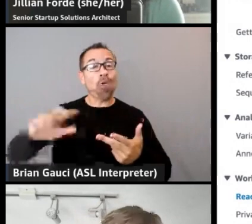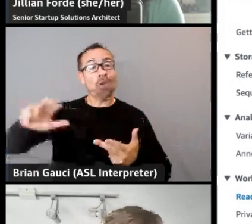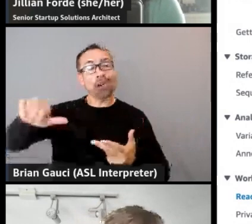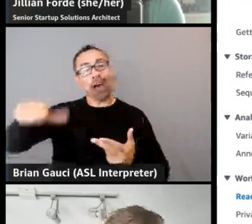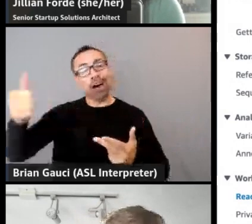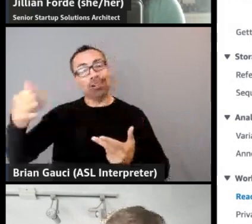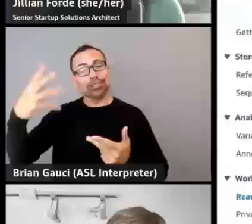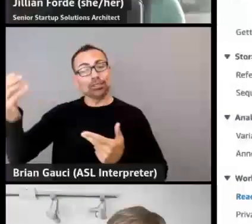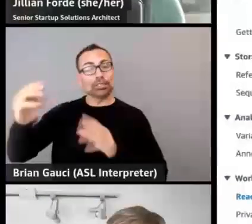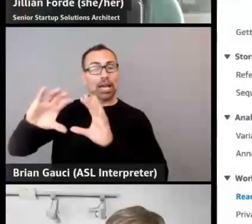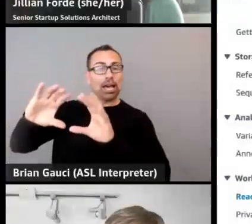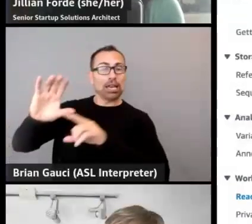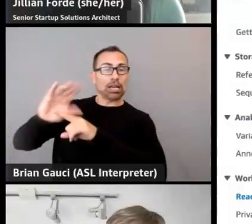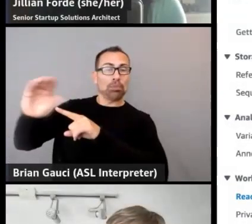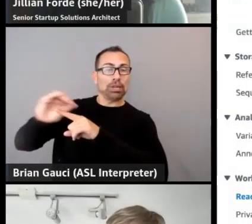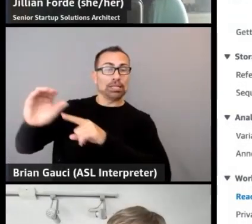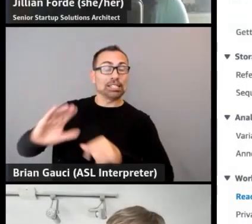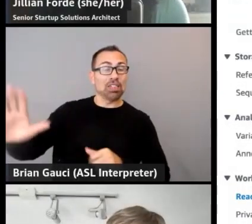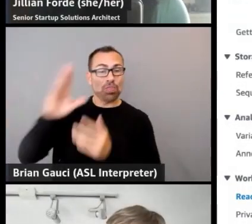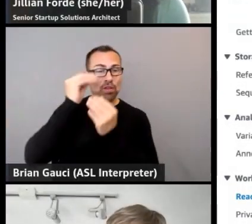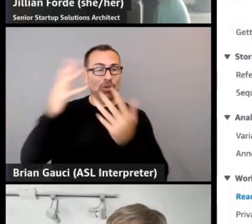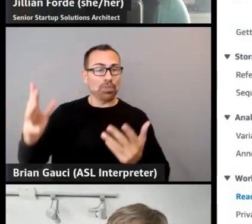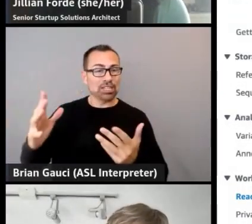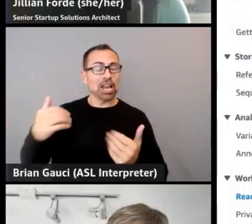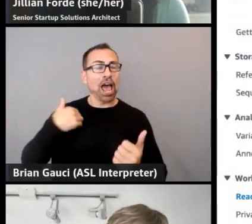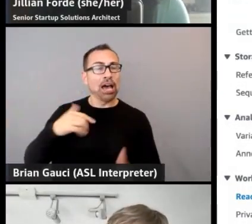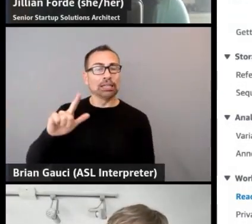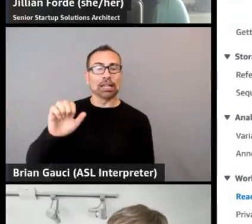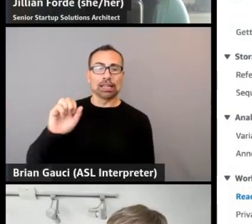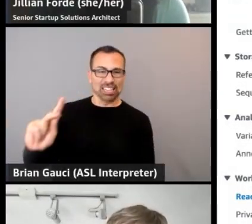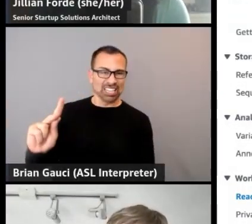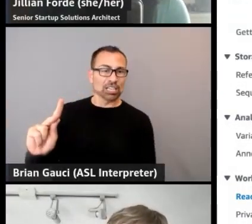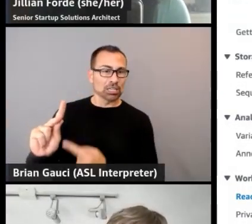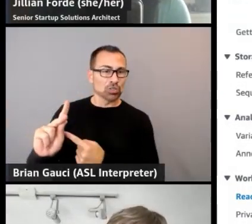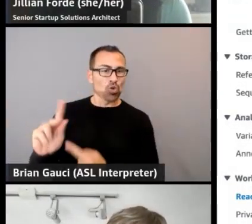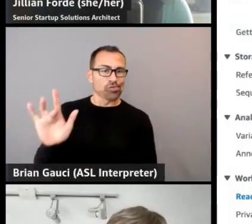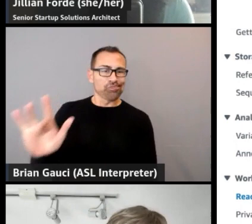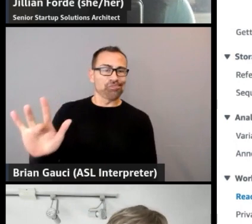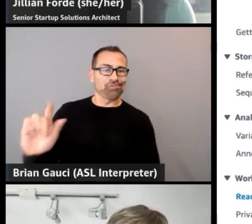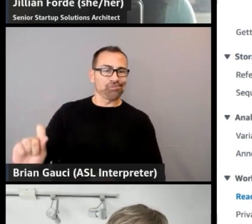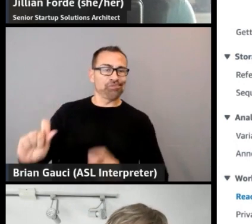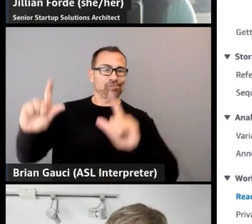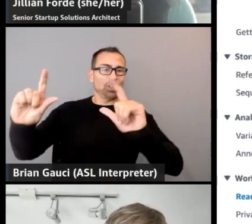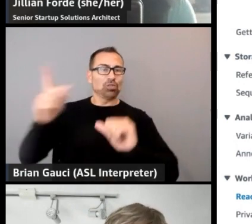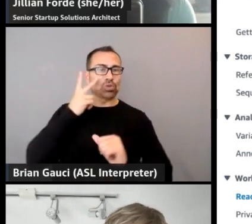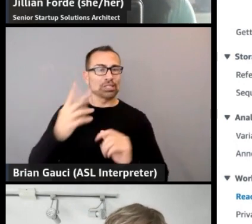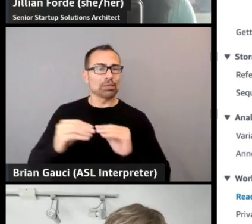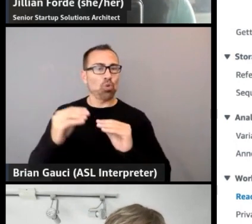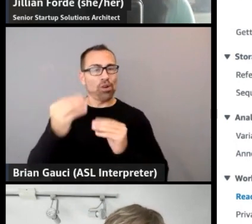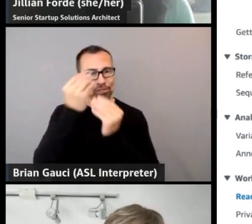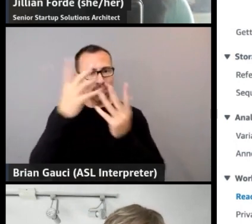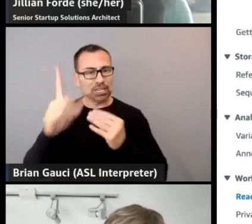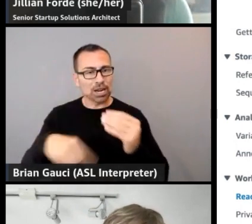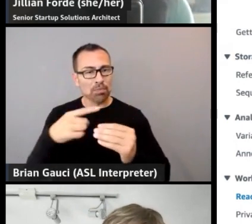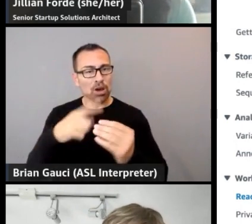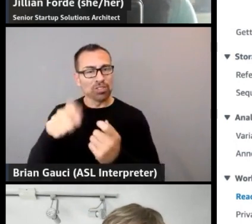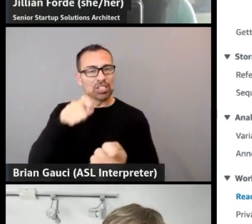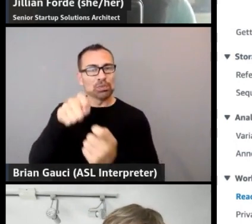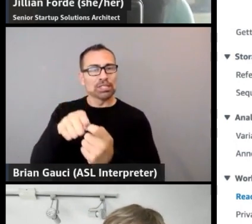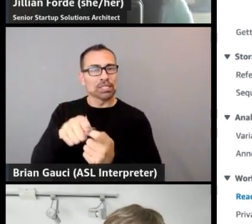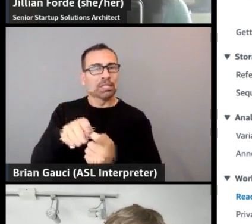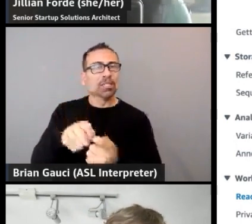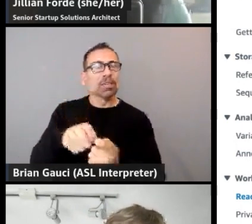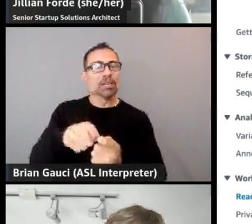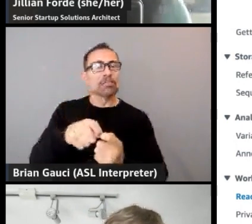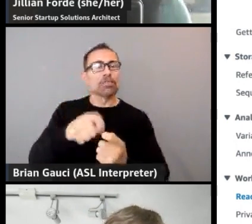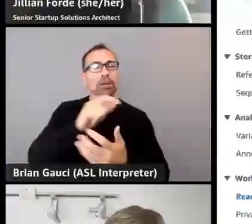that information out. And so you can click on that link and be able to learn more about those pipelines. Within Amazon Omics, we